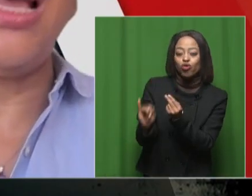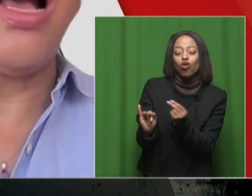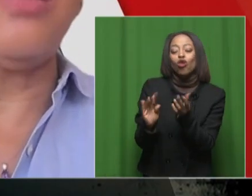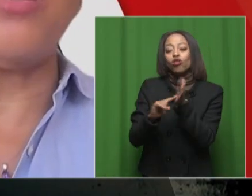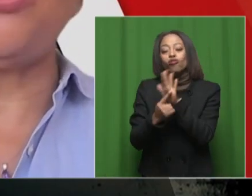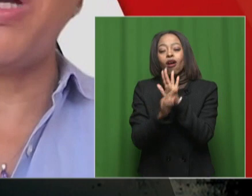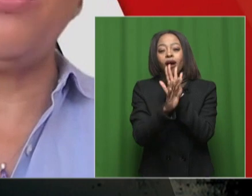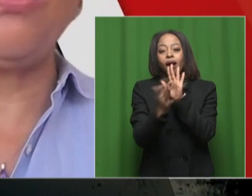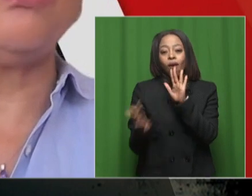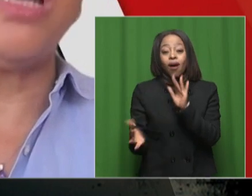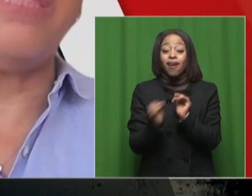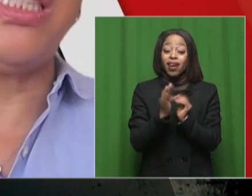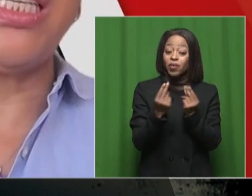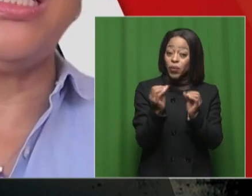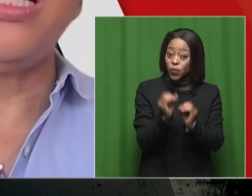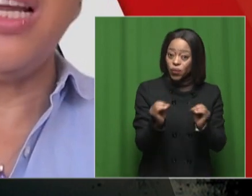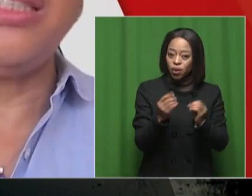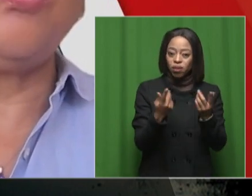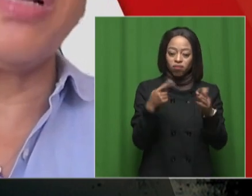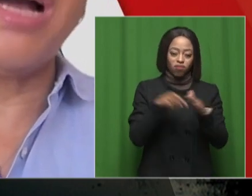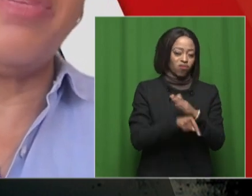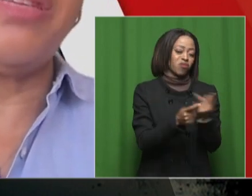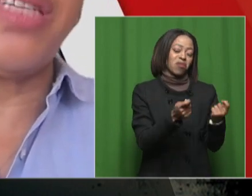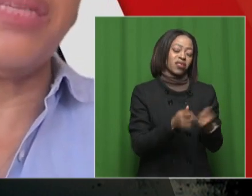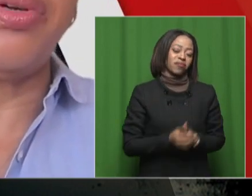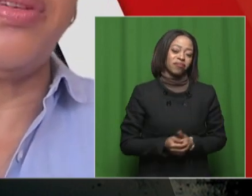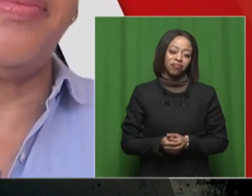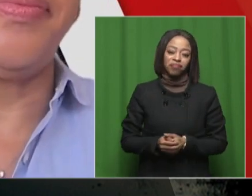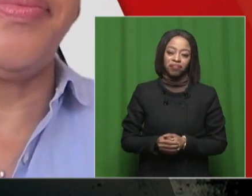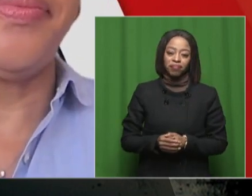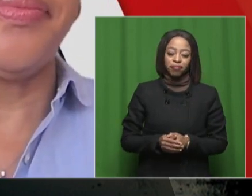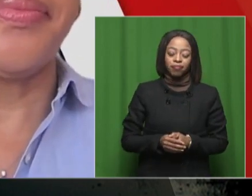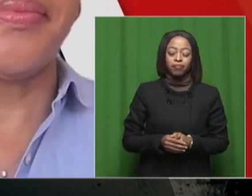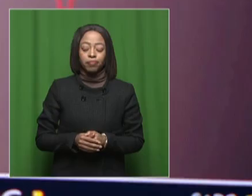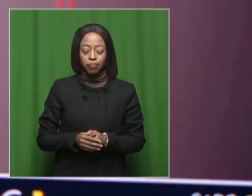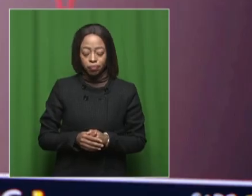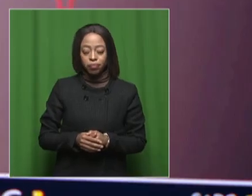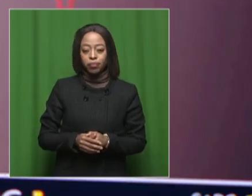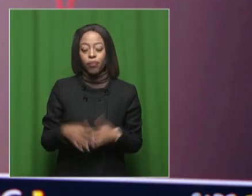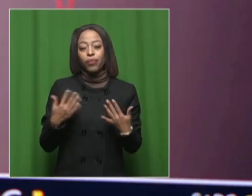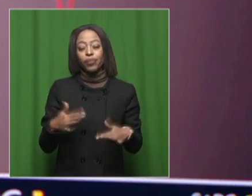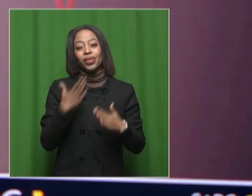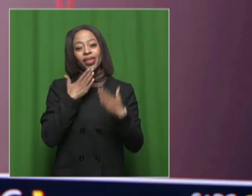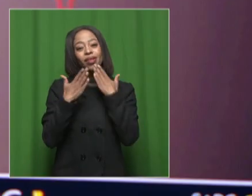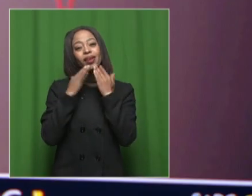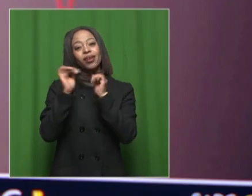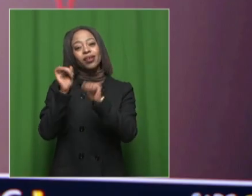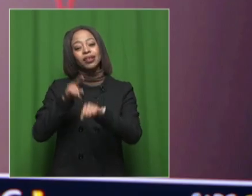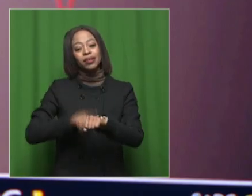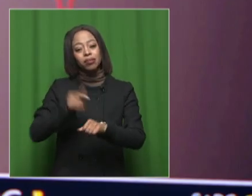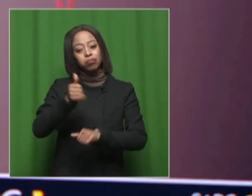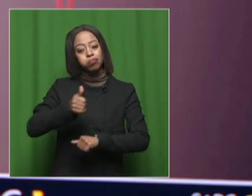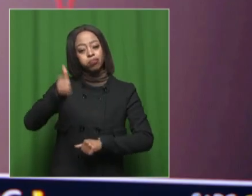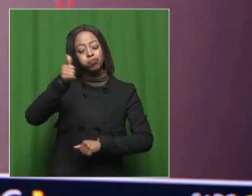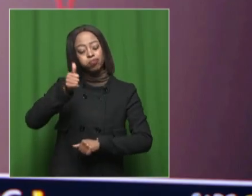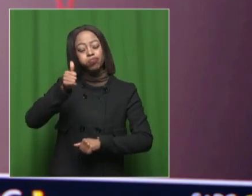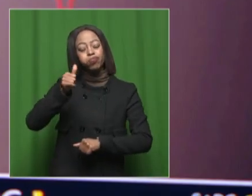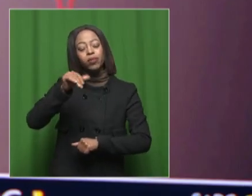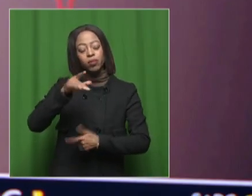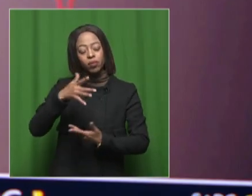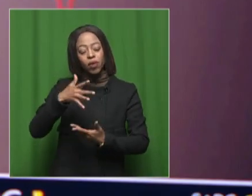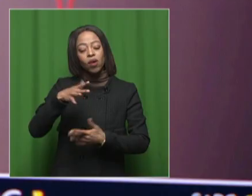there. Otherwise, your money will go down the drain and it will become irreversible. Professor Dlova, thanks so much for your time. Head of Dermatology